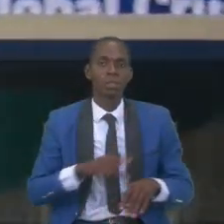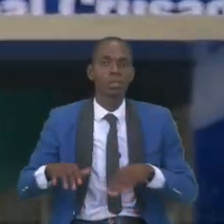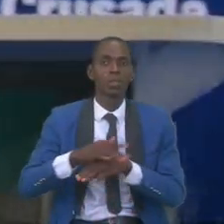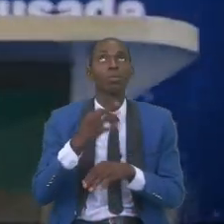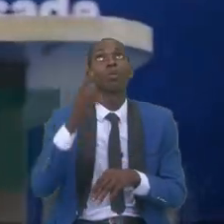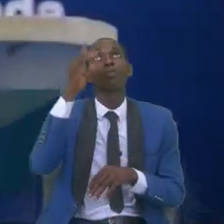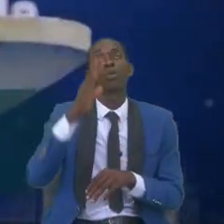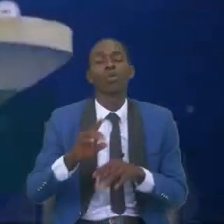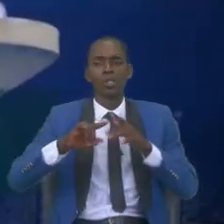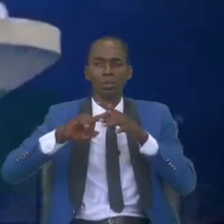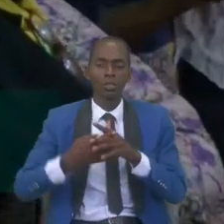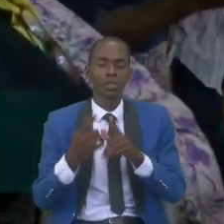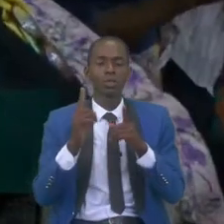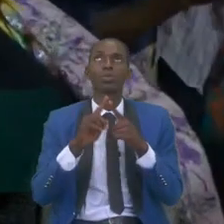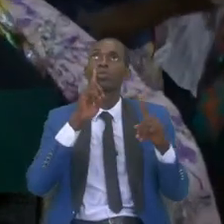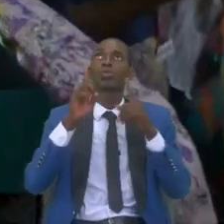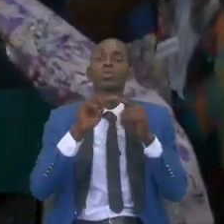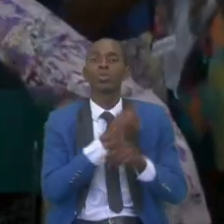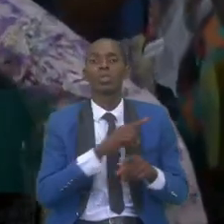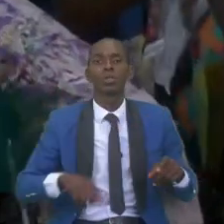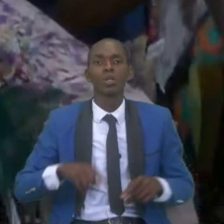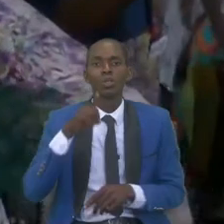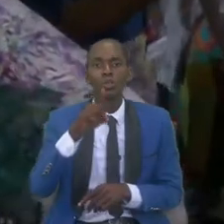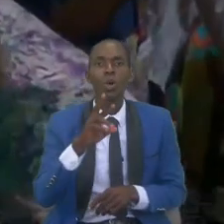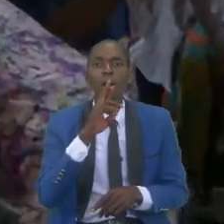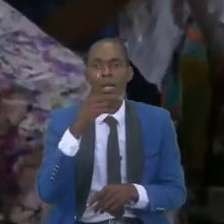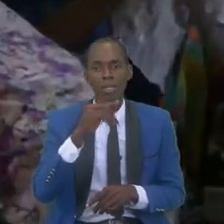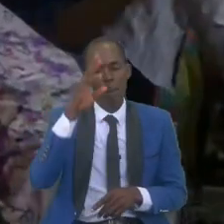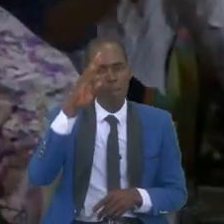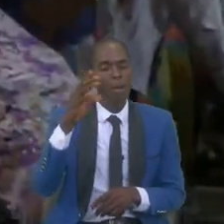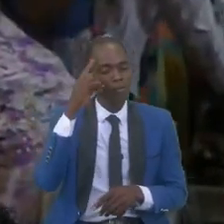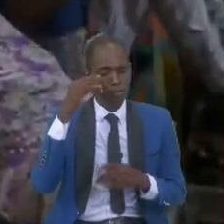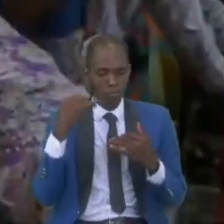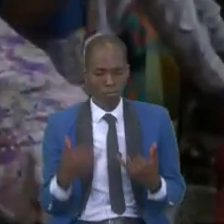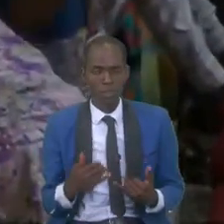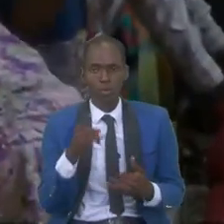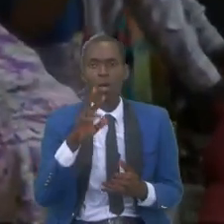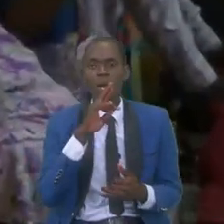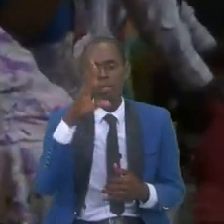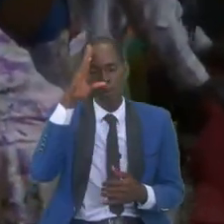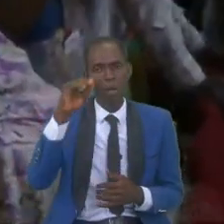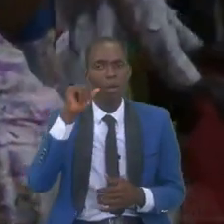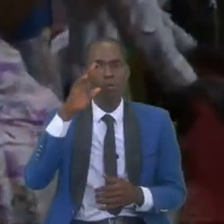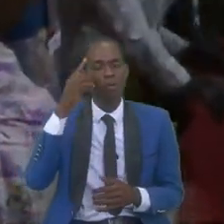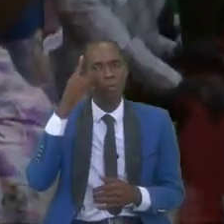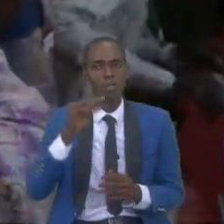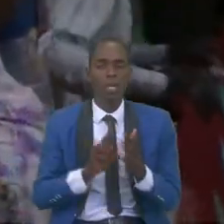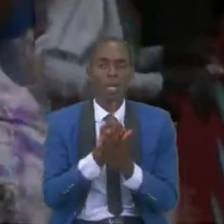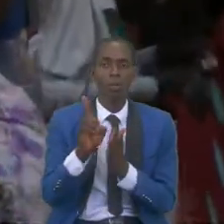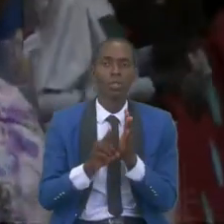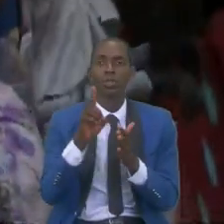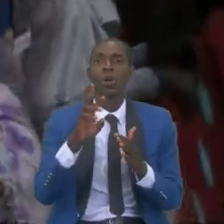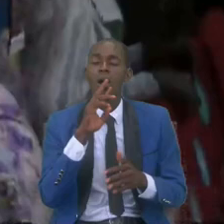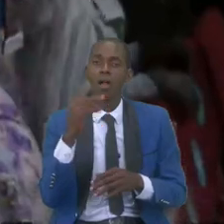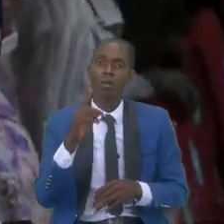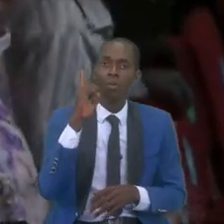and tell the Lord, you are the man of the hour. You are the woman of the hour. And you are the one that